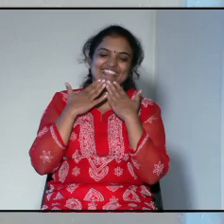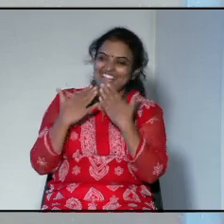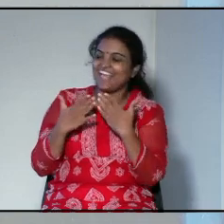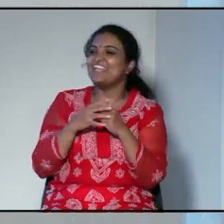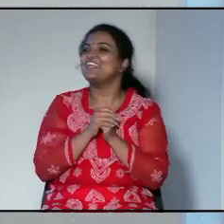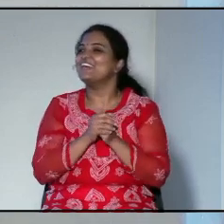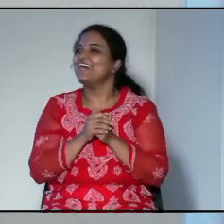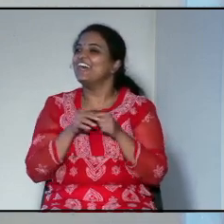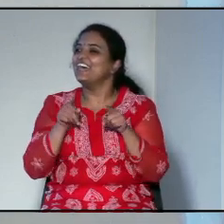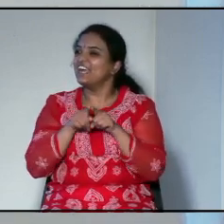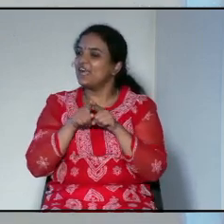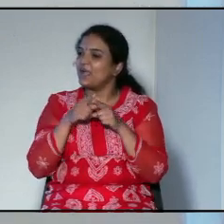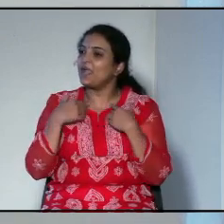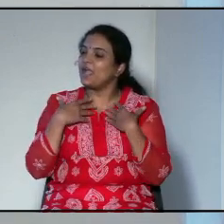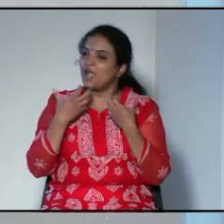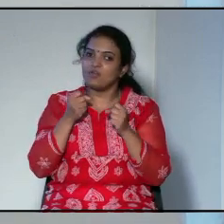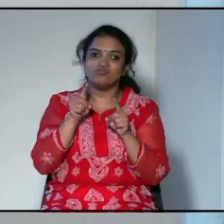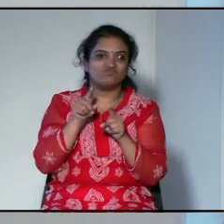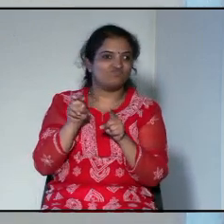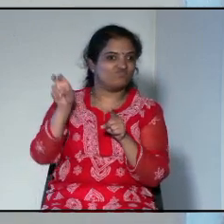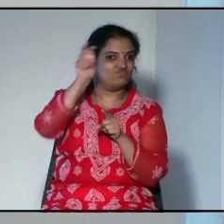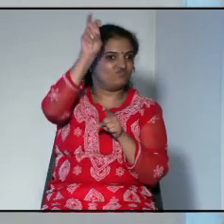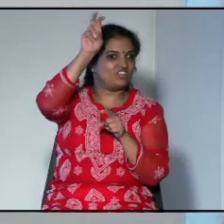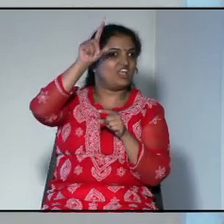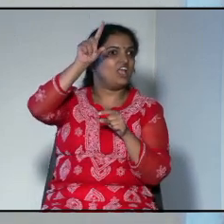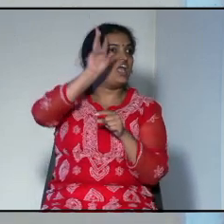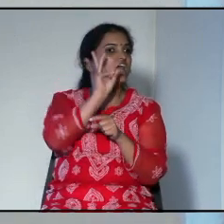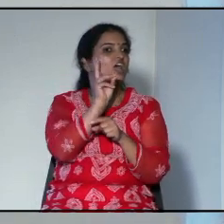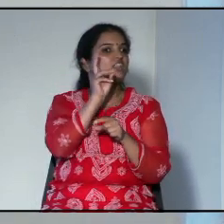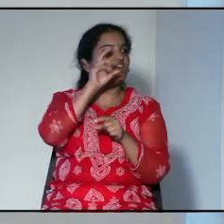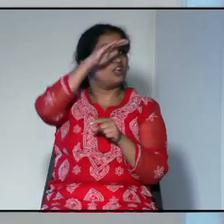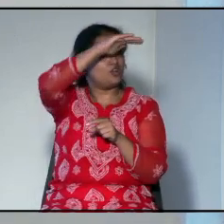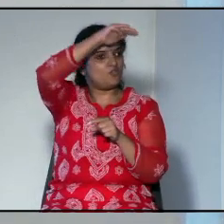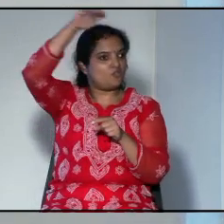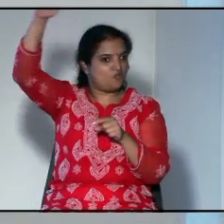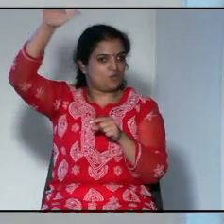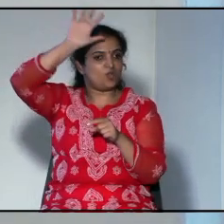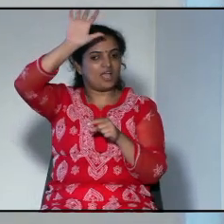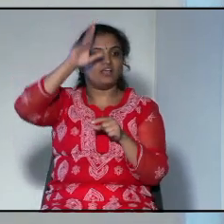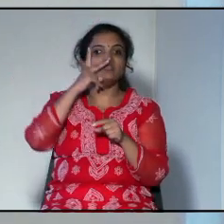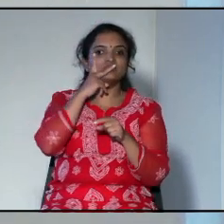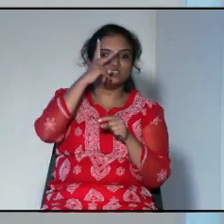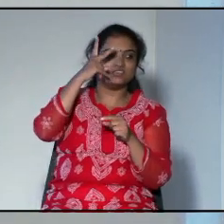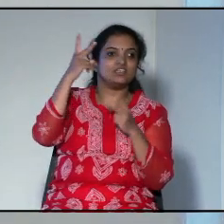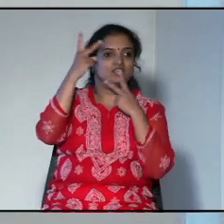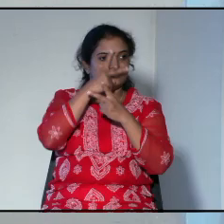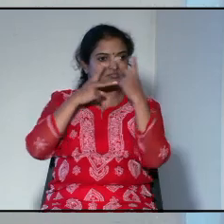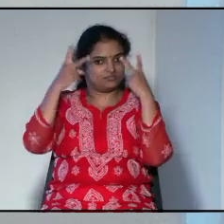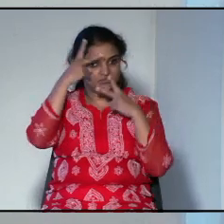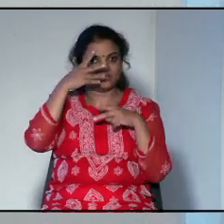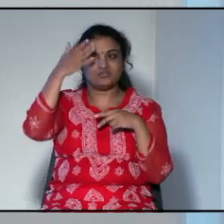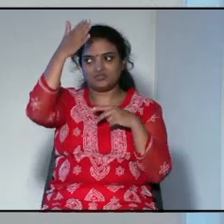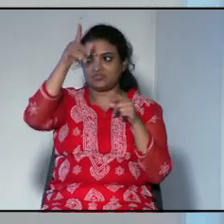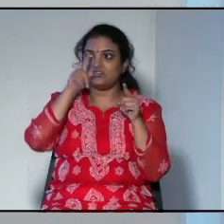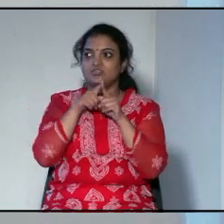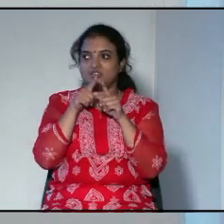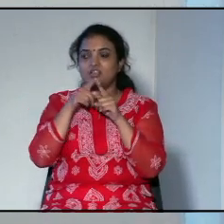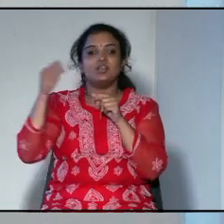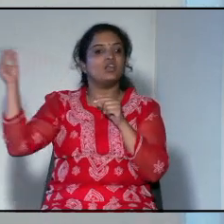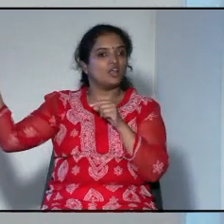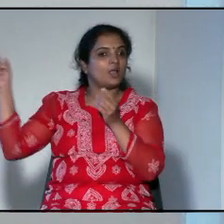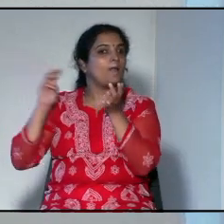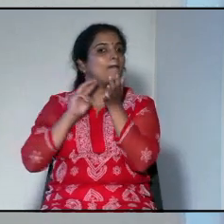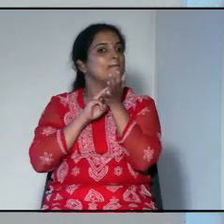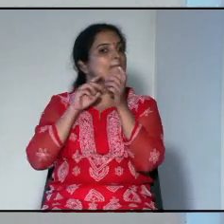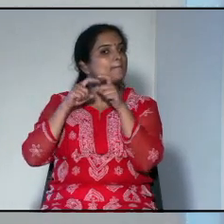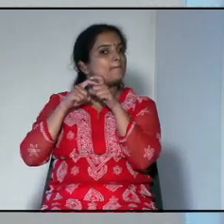Would like to invite you to see the exhibition on the 3rd floor outside in if you haven't seen it. We brought the works of Meera Mukherjee